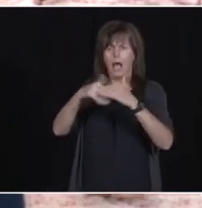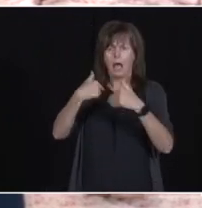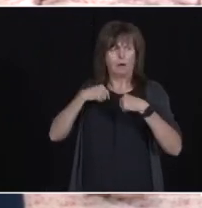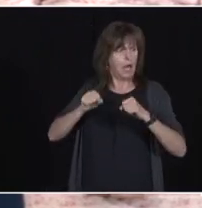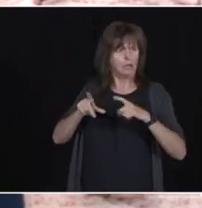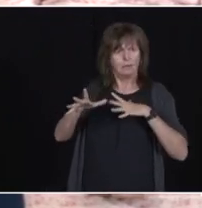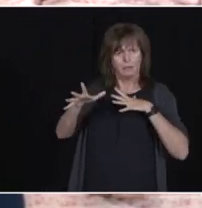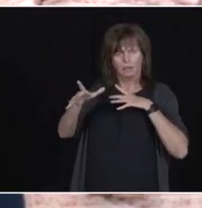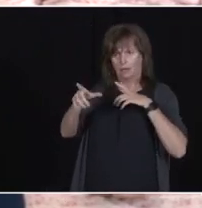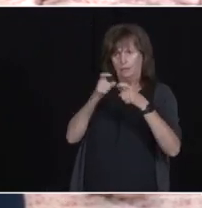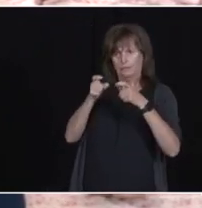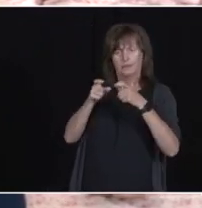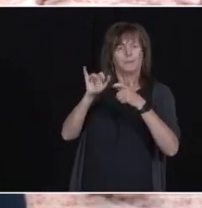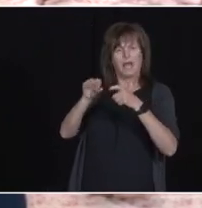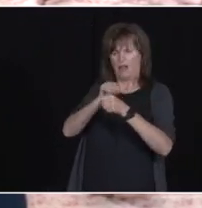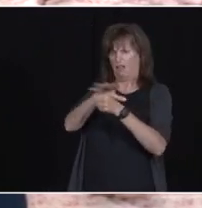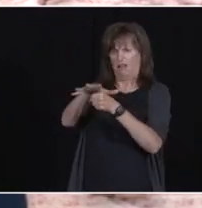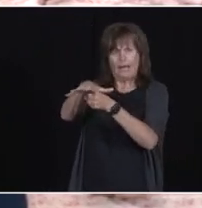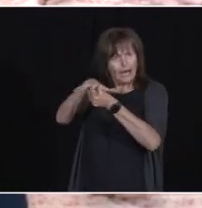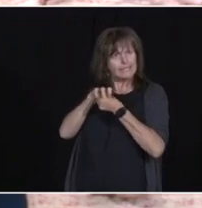nothing less. Thank you.